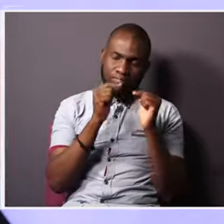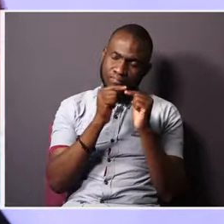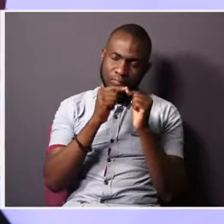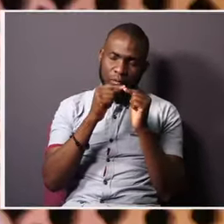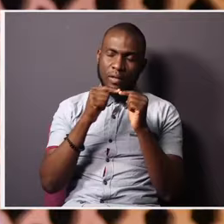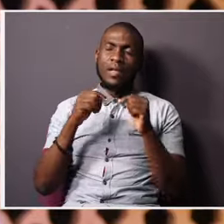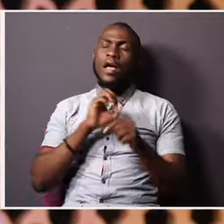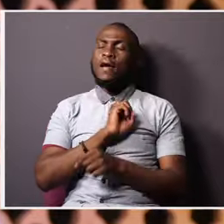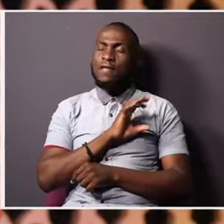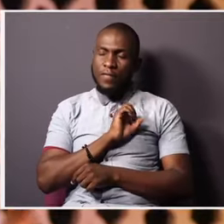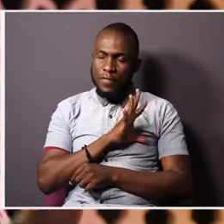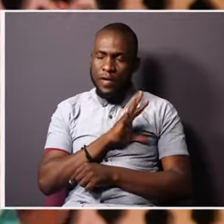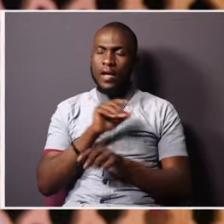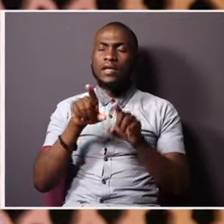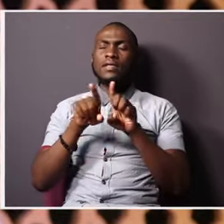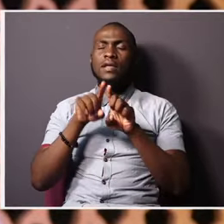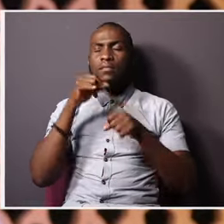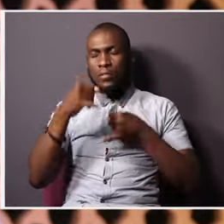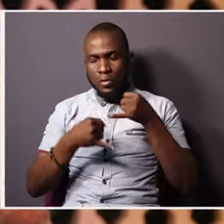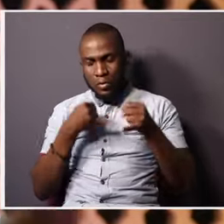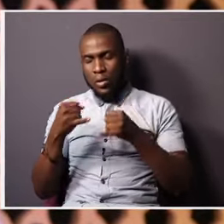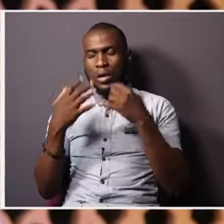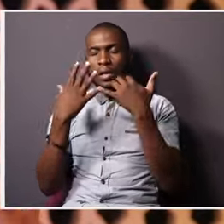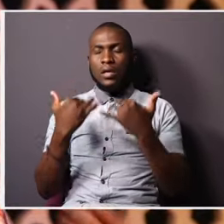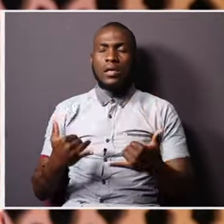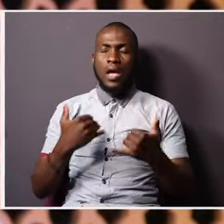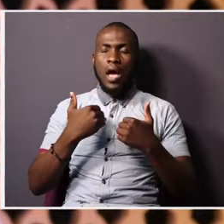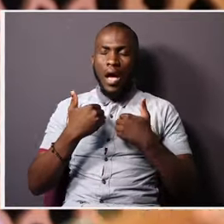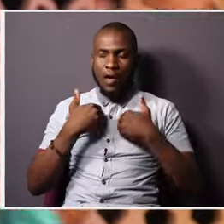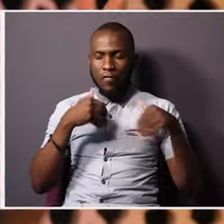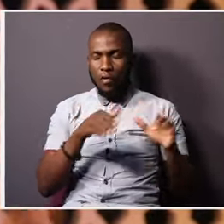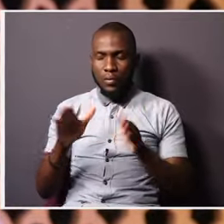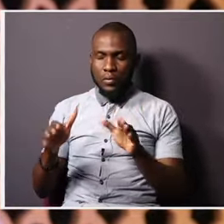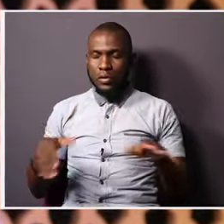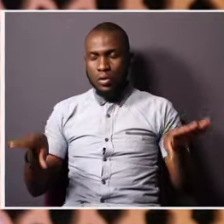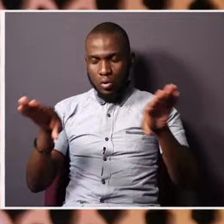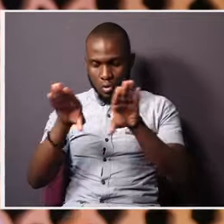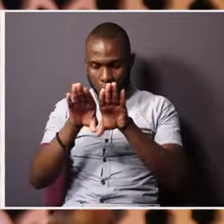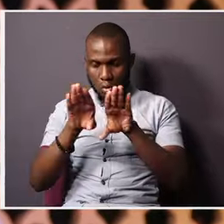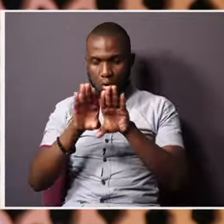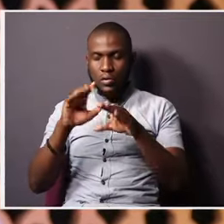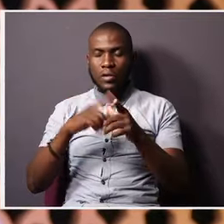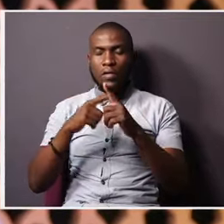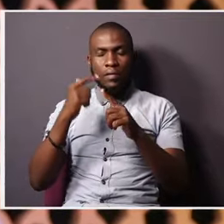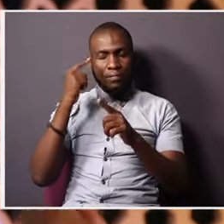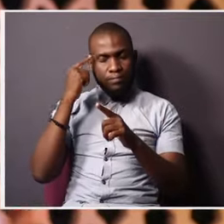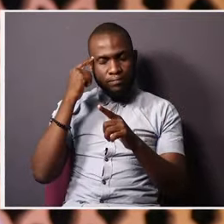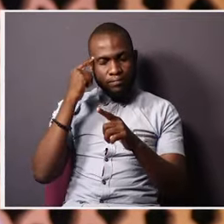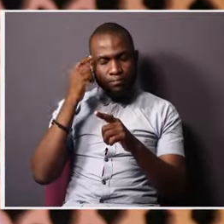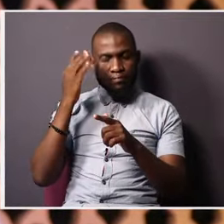us through fear. You've taken us through joy. And now we have a chance to close the curtain and look at the